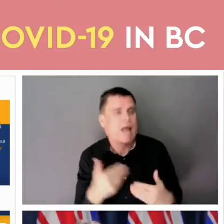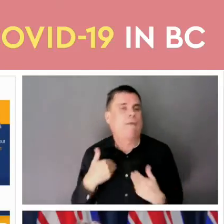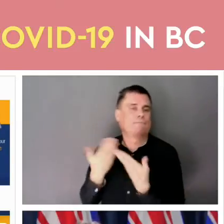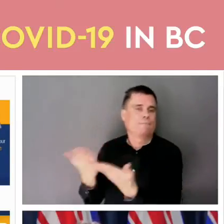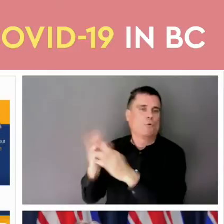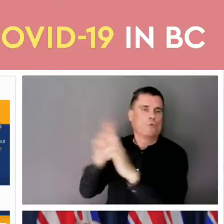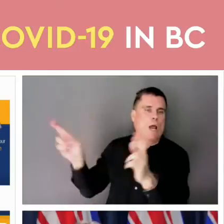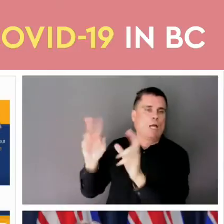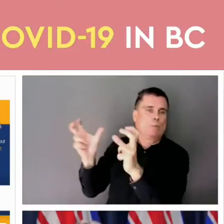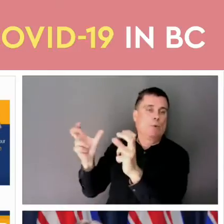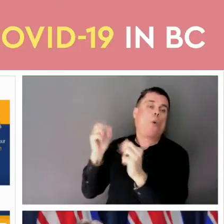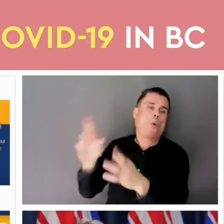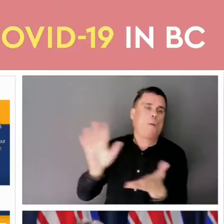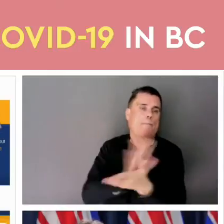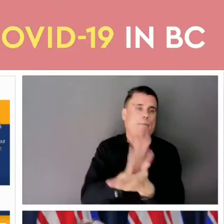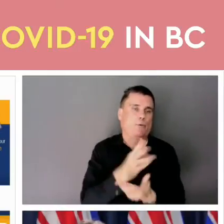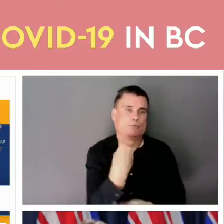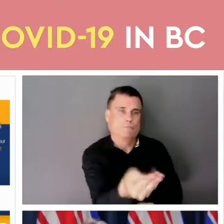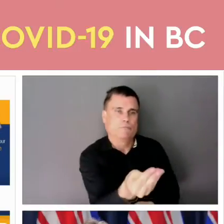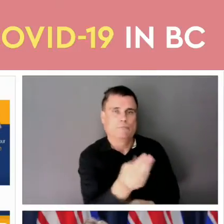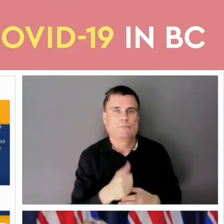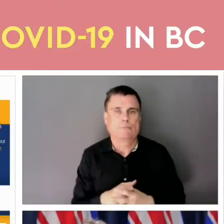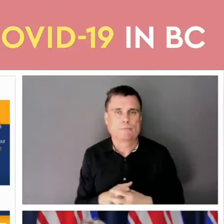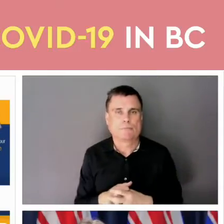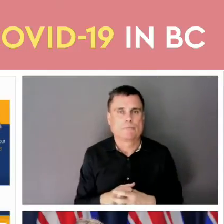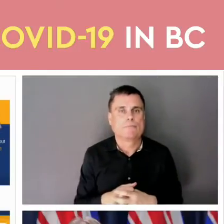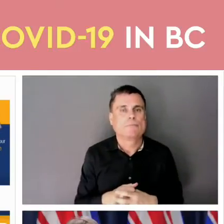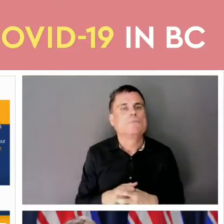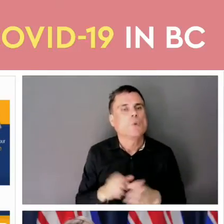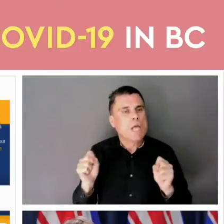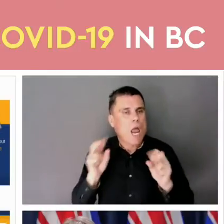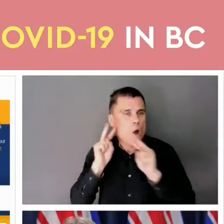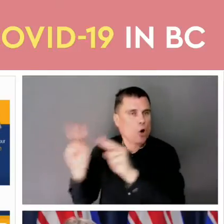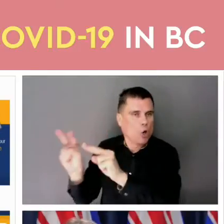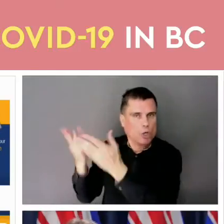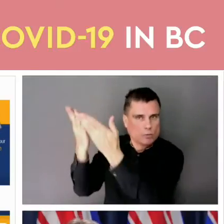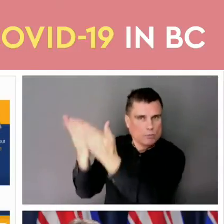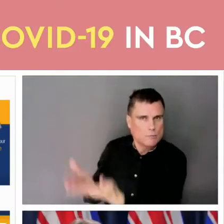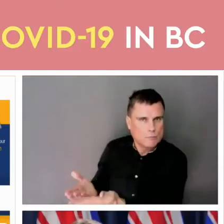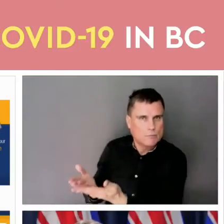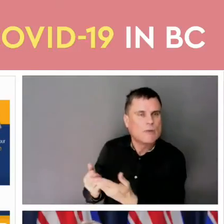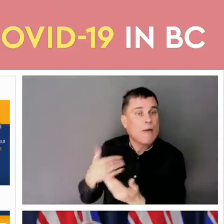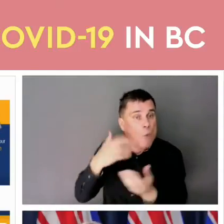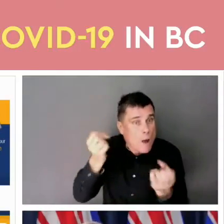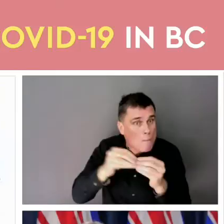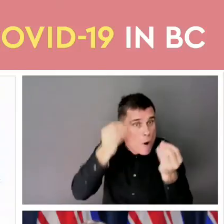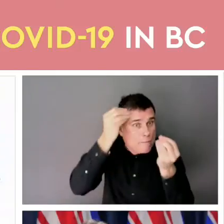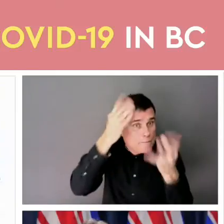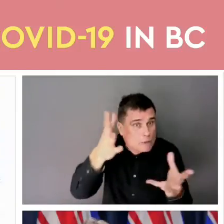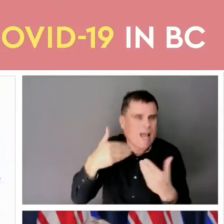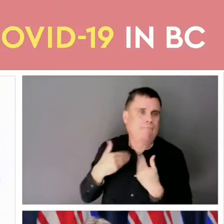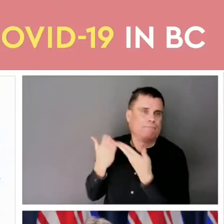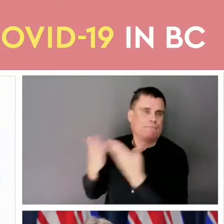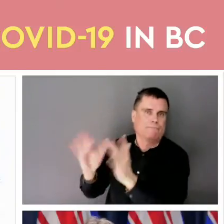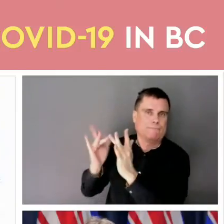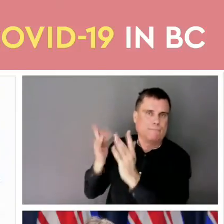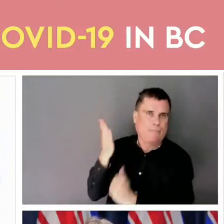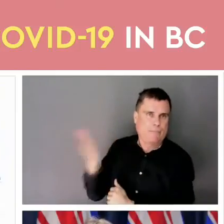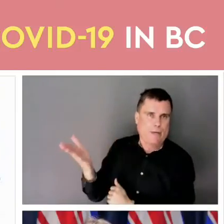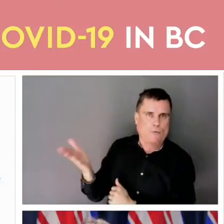by our public health leaders who require that kind of information in order to plan the